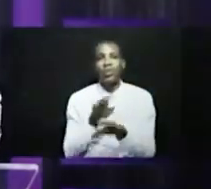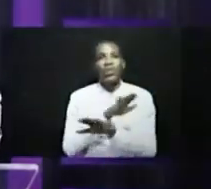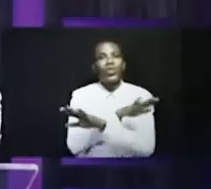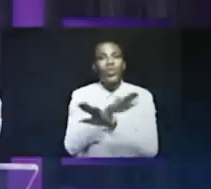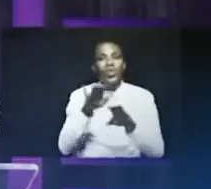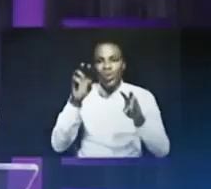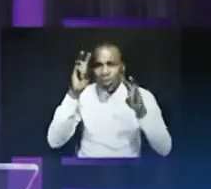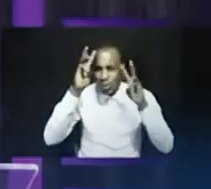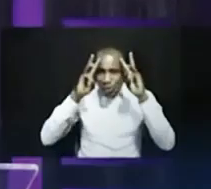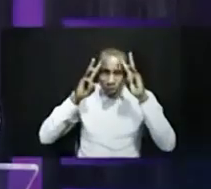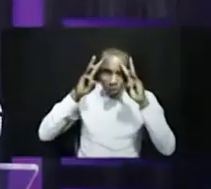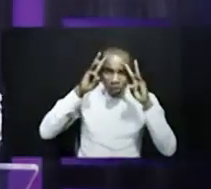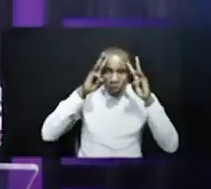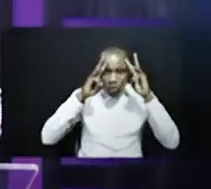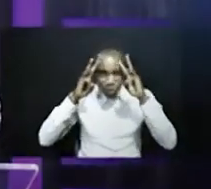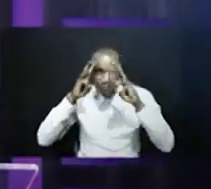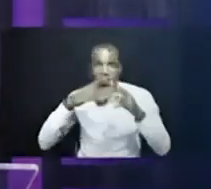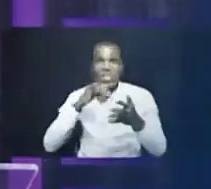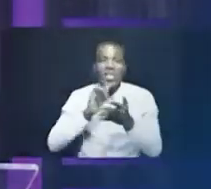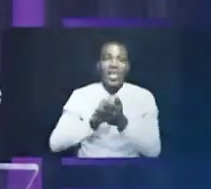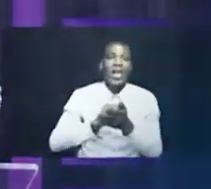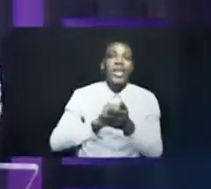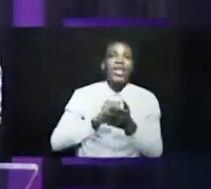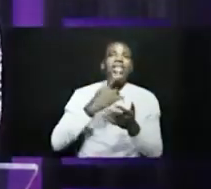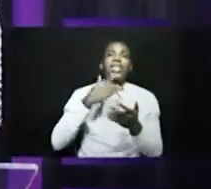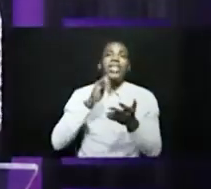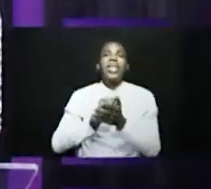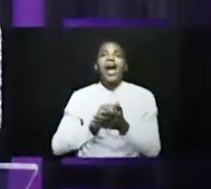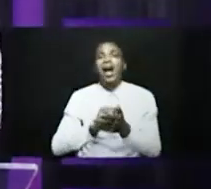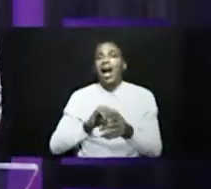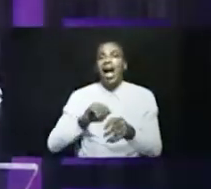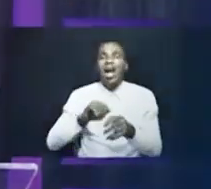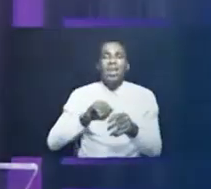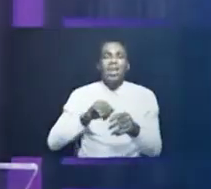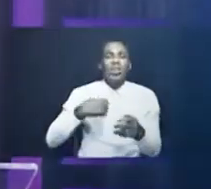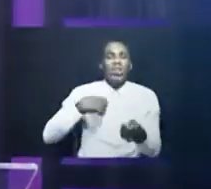worry about the enormity of the task,